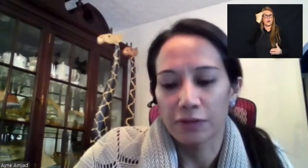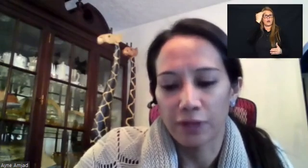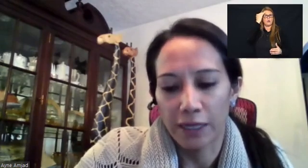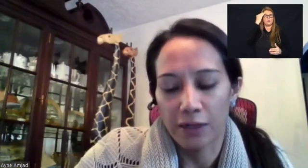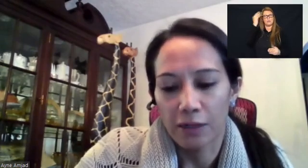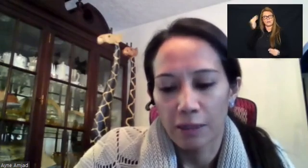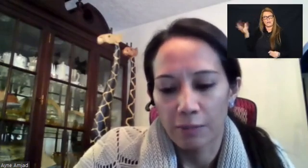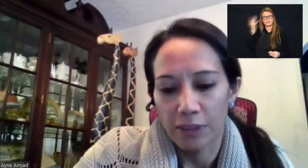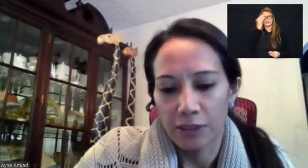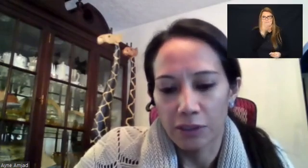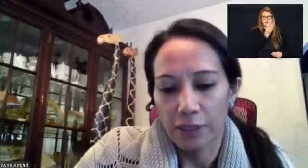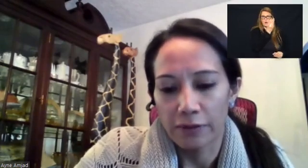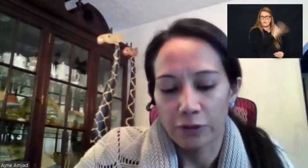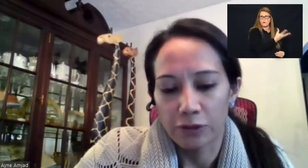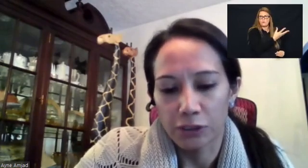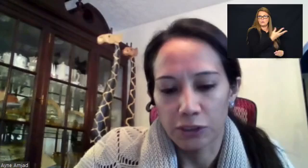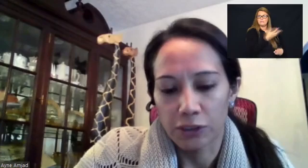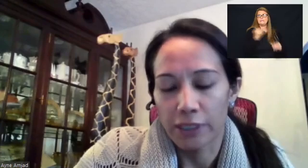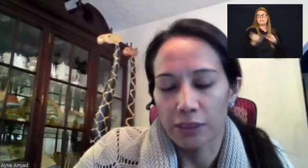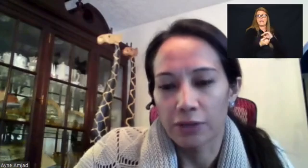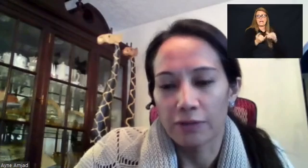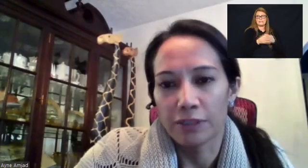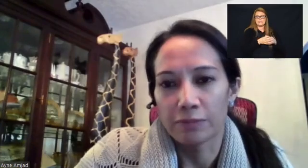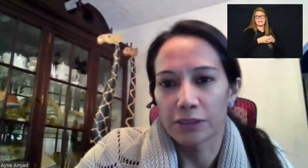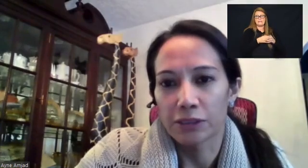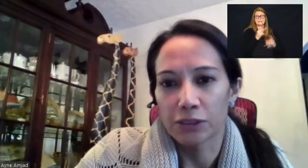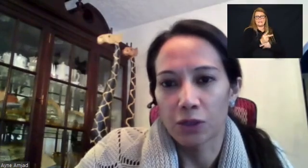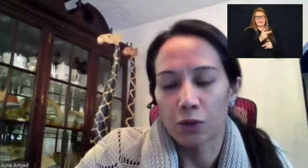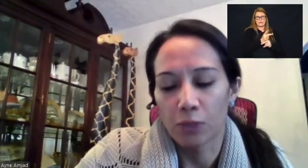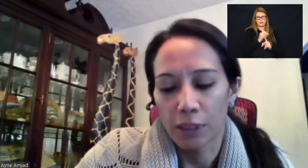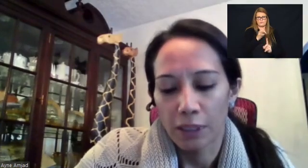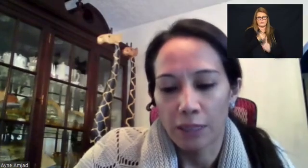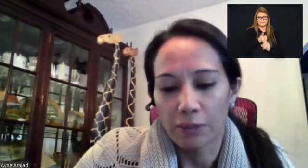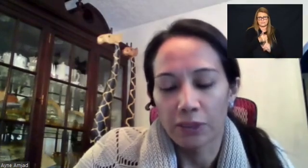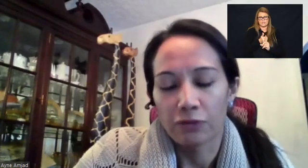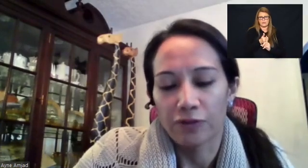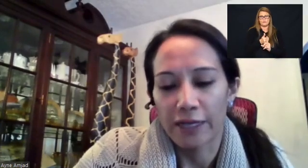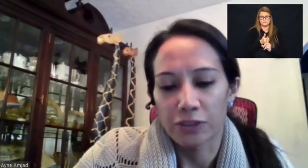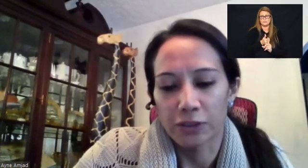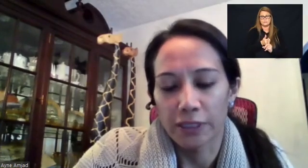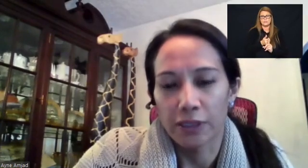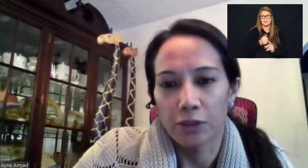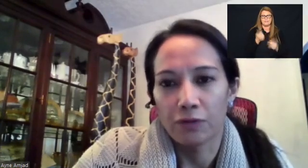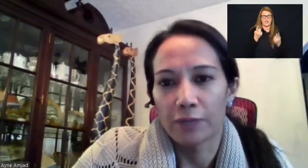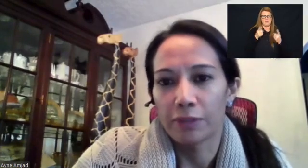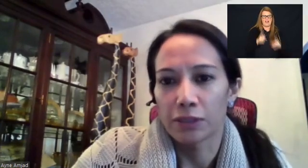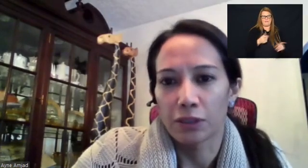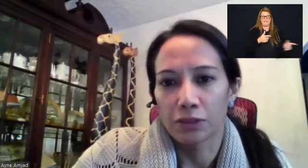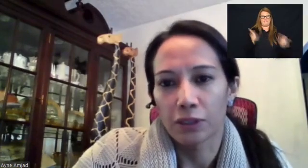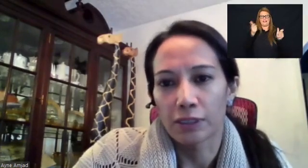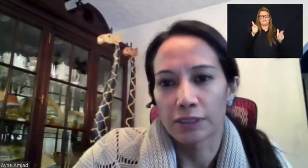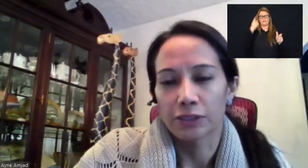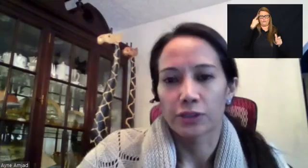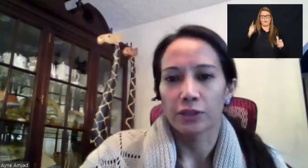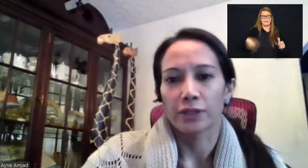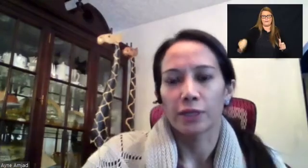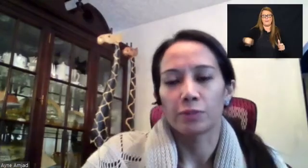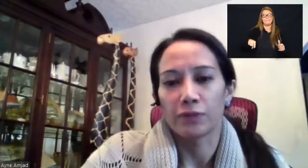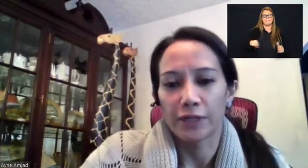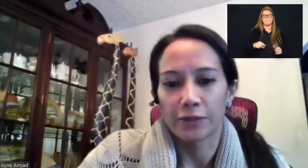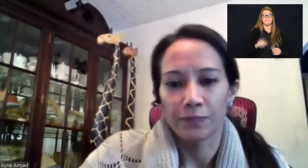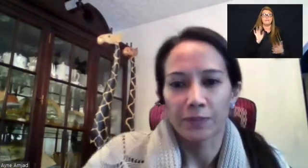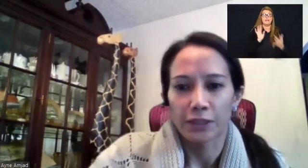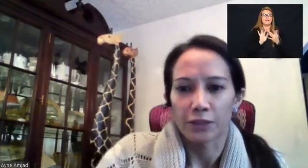and self-care. But these are efforts to just try to drive these messages home a little faster and get notified, but to also contact your